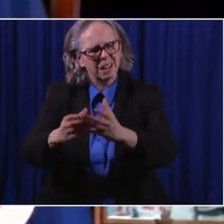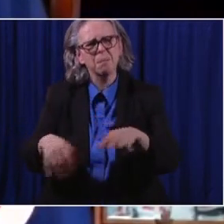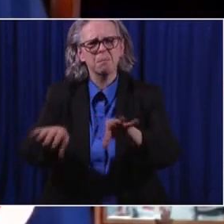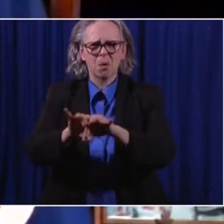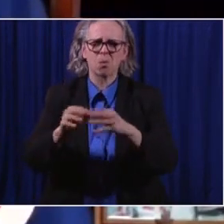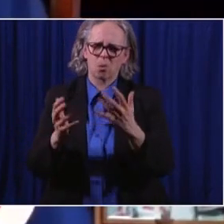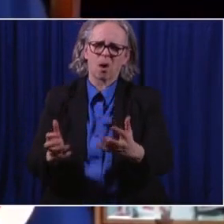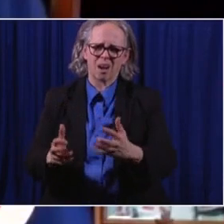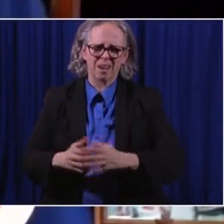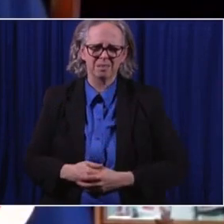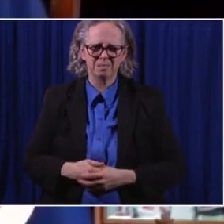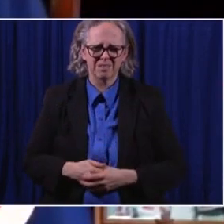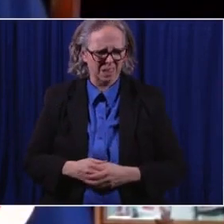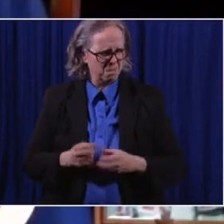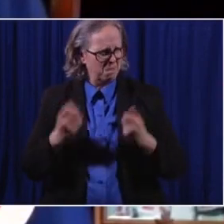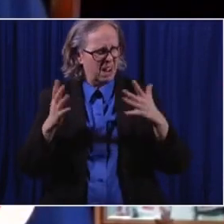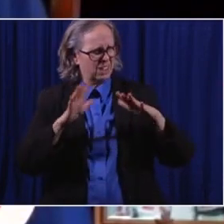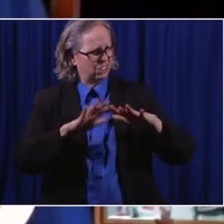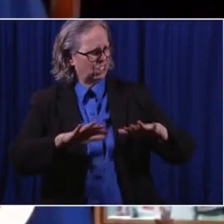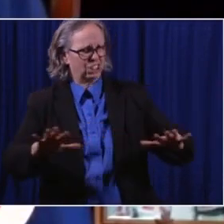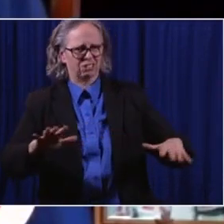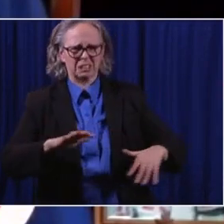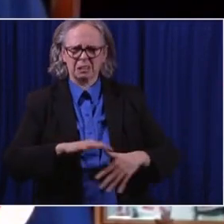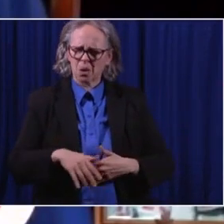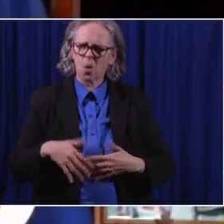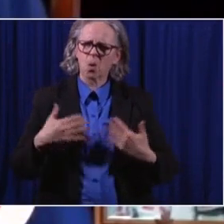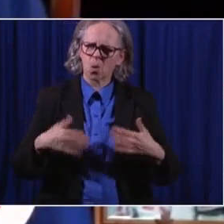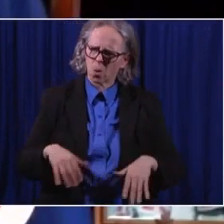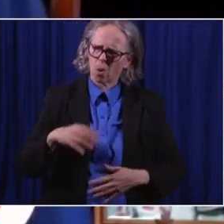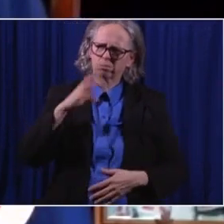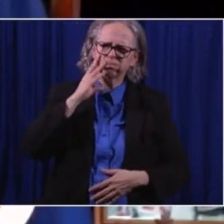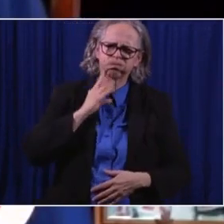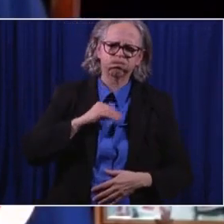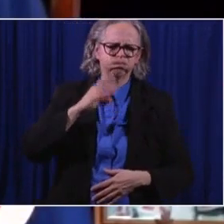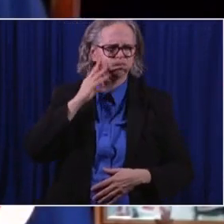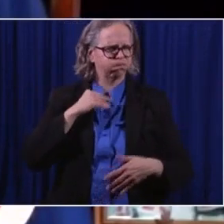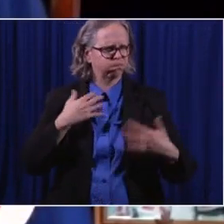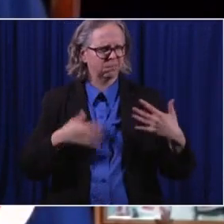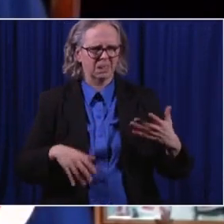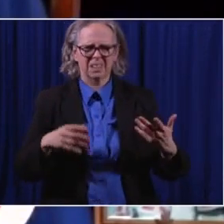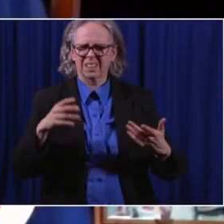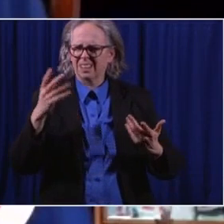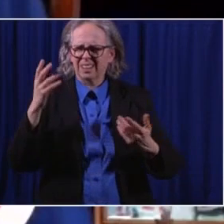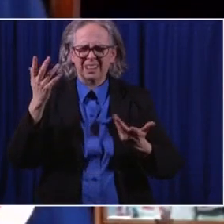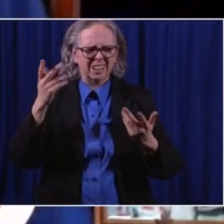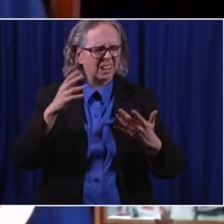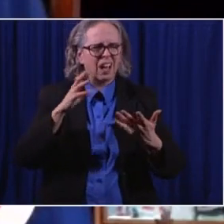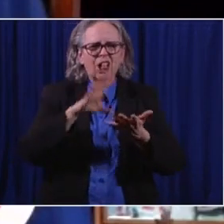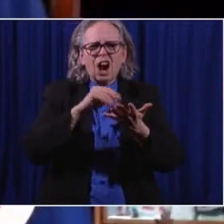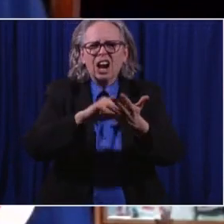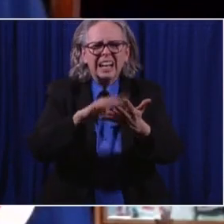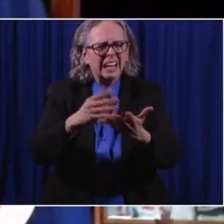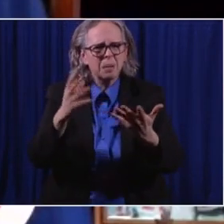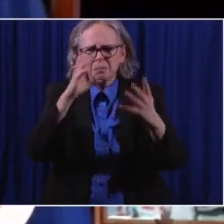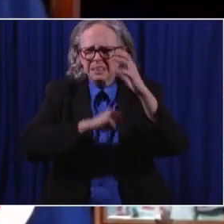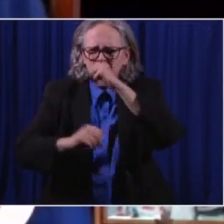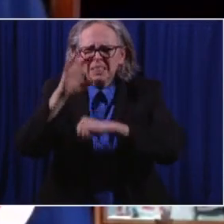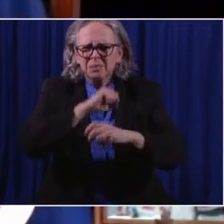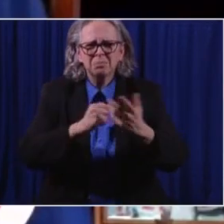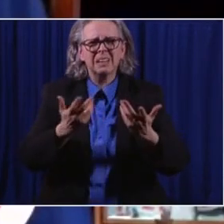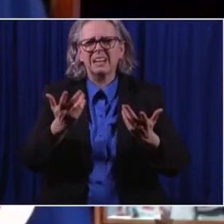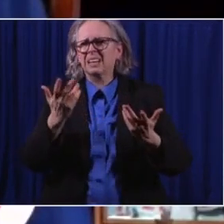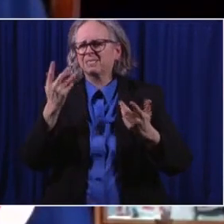of academic opportunity taken from them by the virus. And this is a